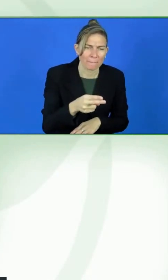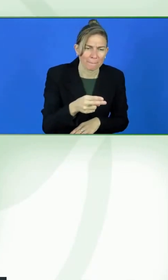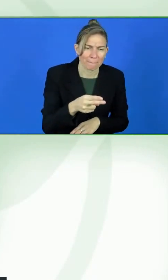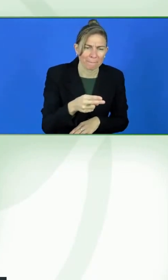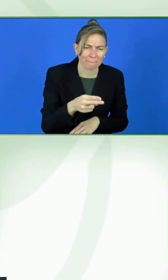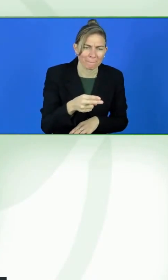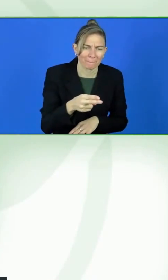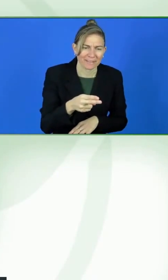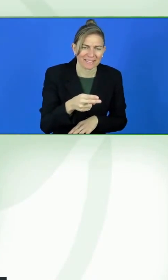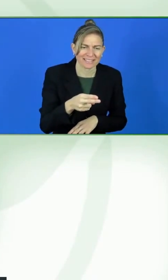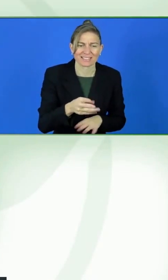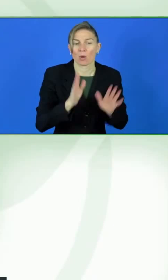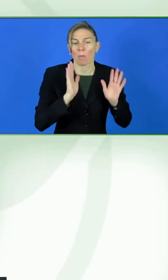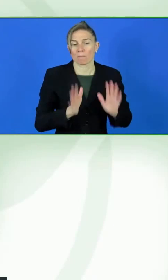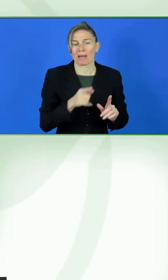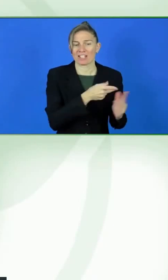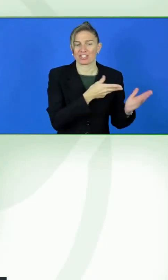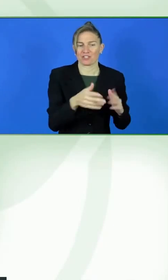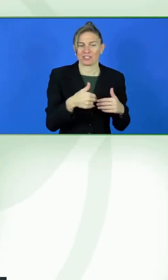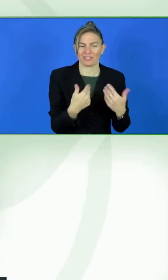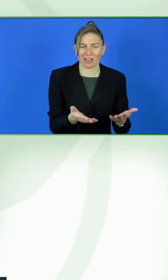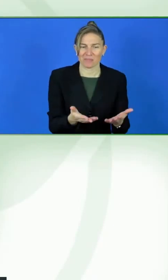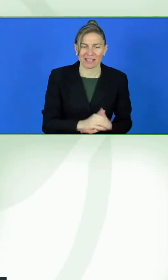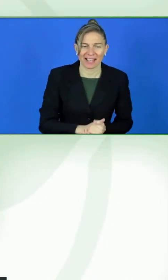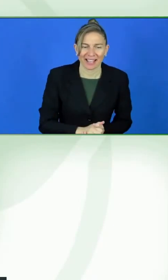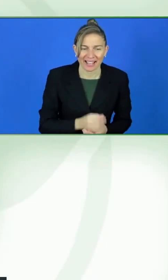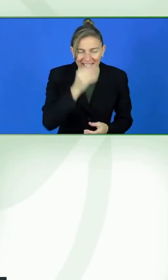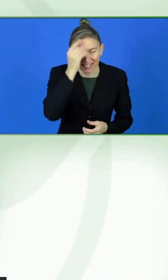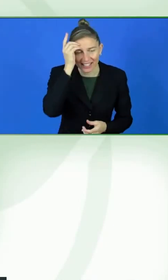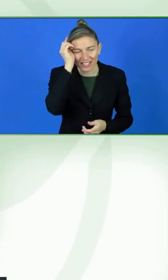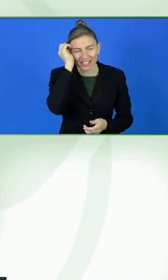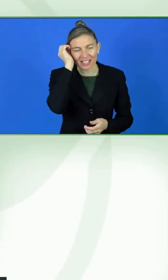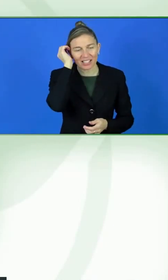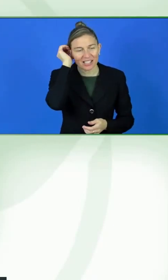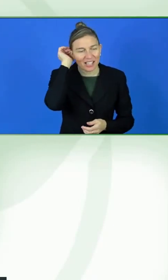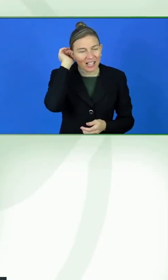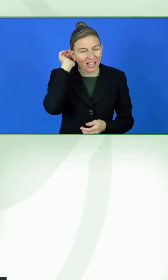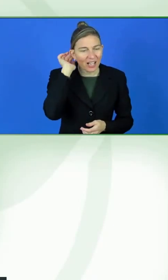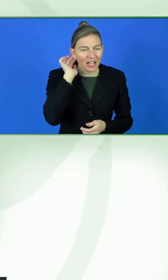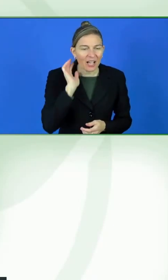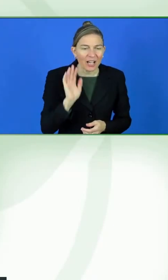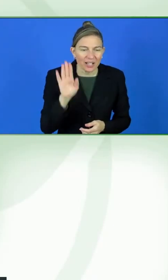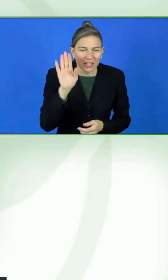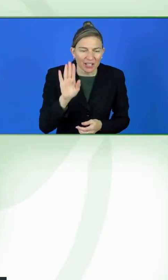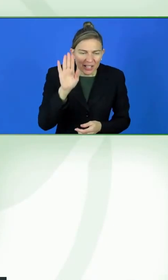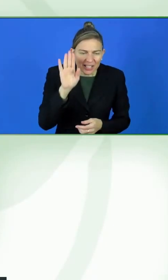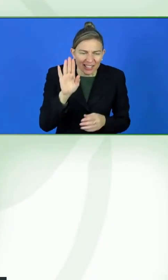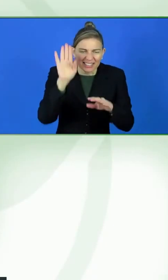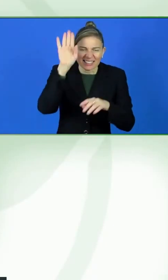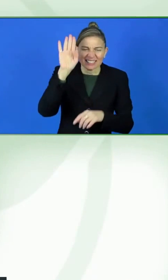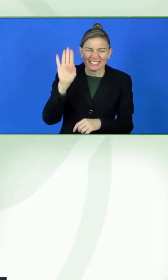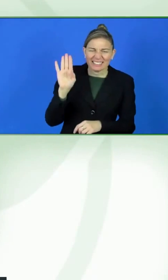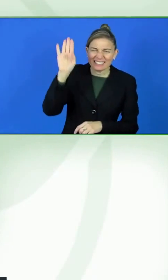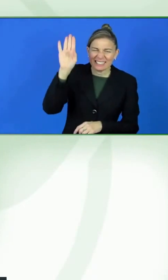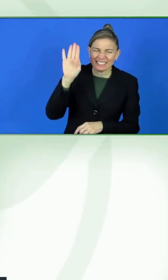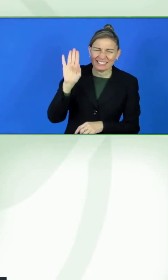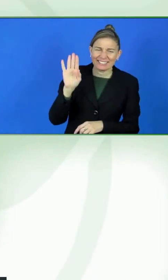services available, because law is actually mandatory for everyone. Yes. I'm sorry to